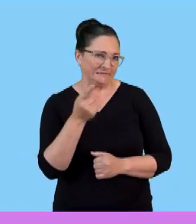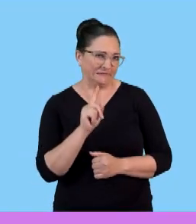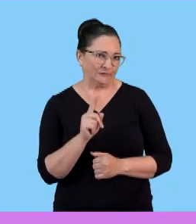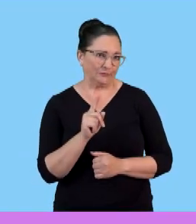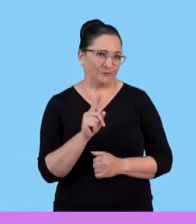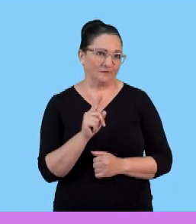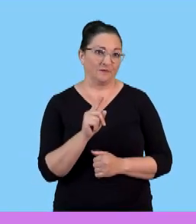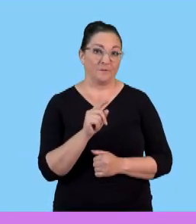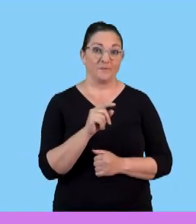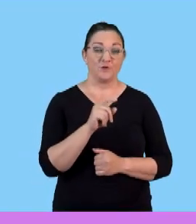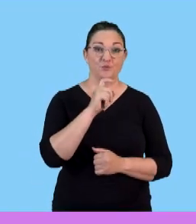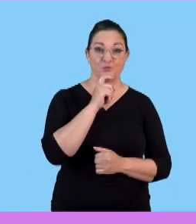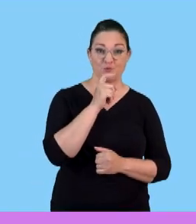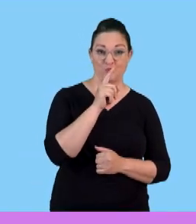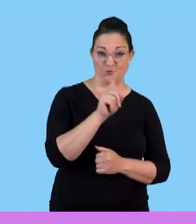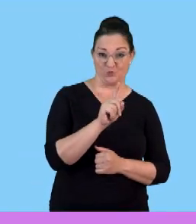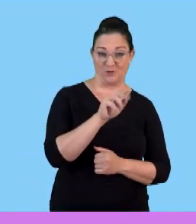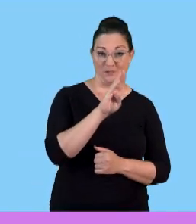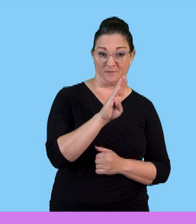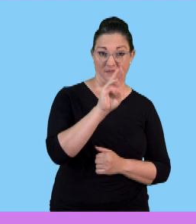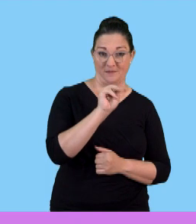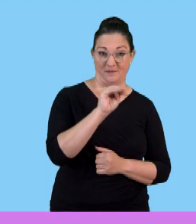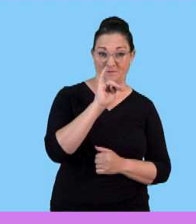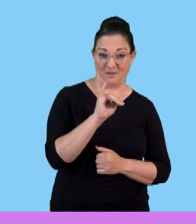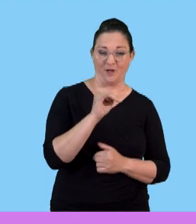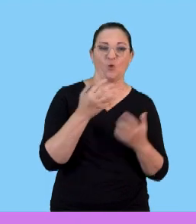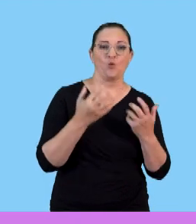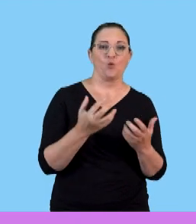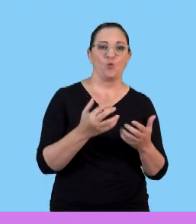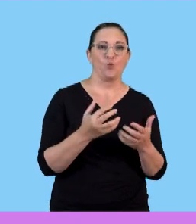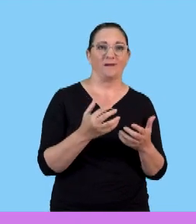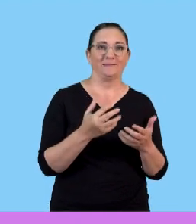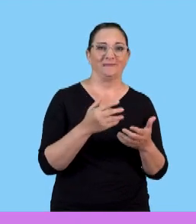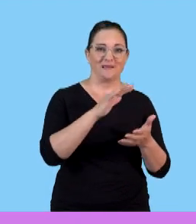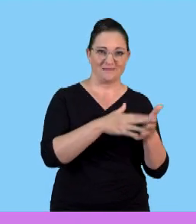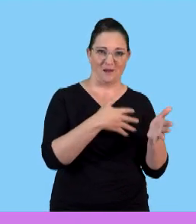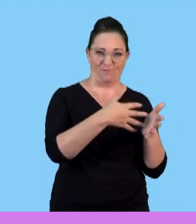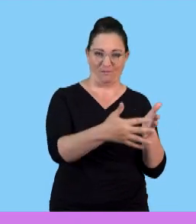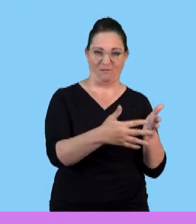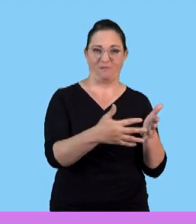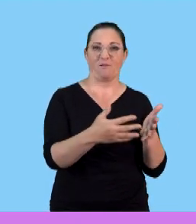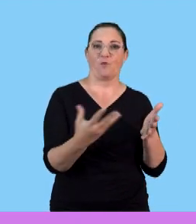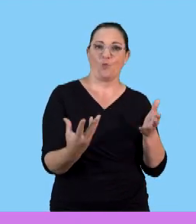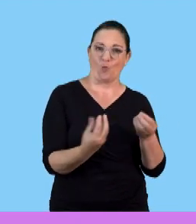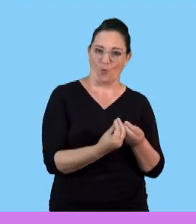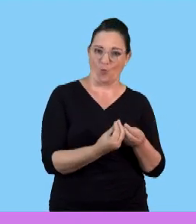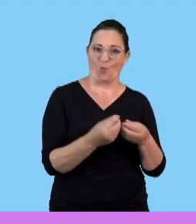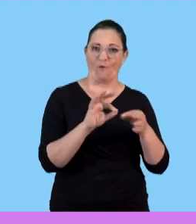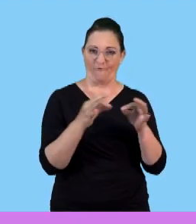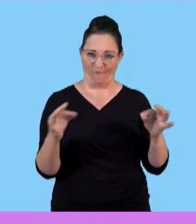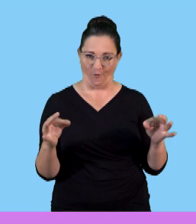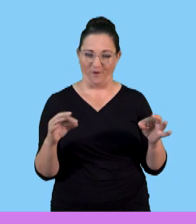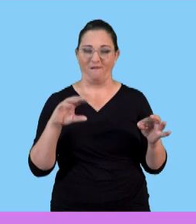that use the BMI weight classification table and the BMI formula below to answer the questions that